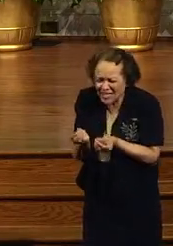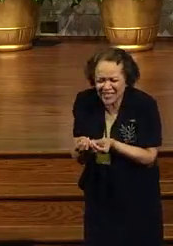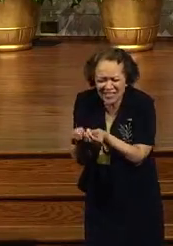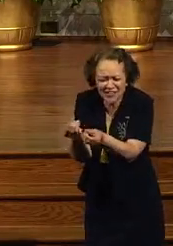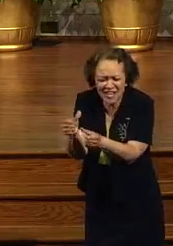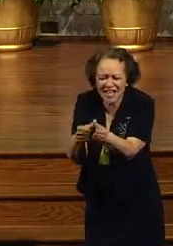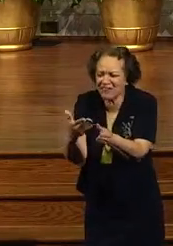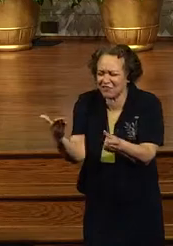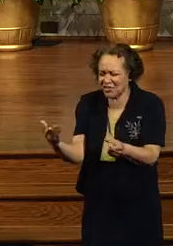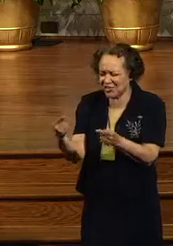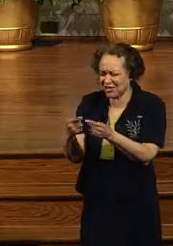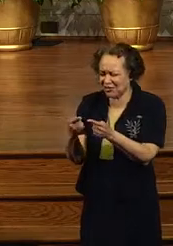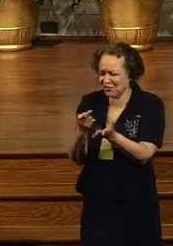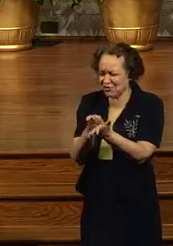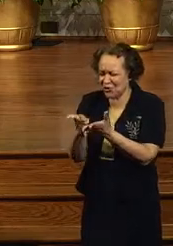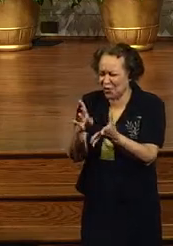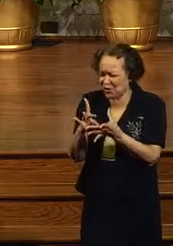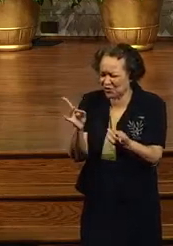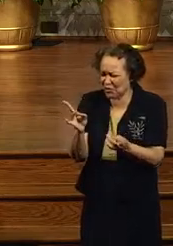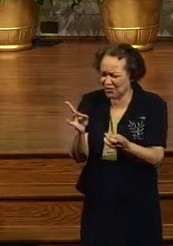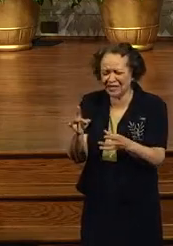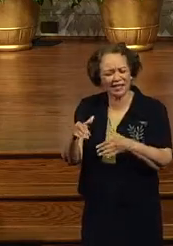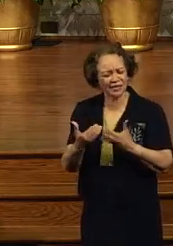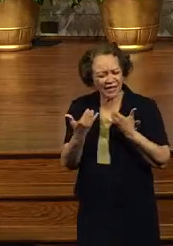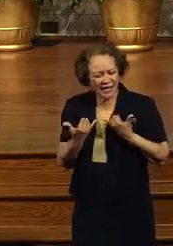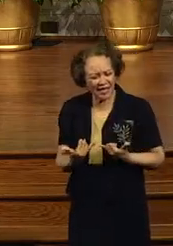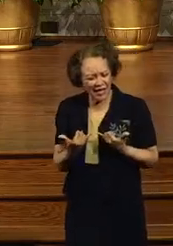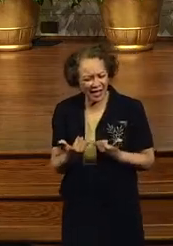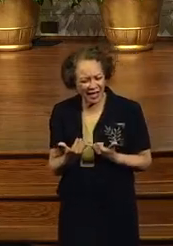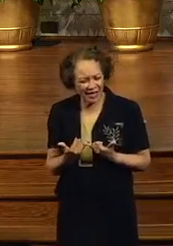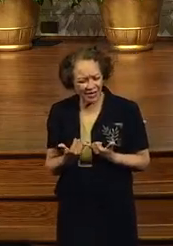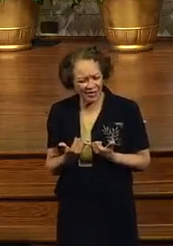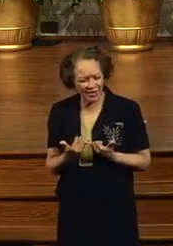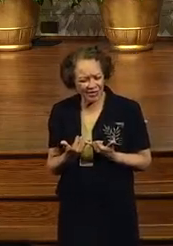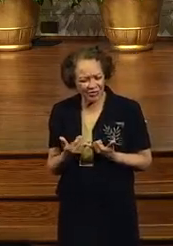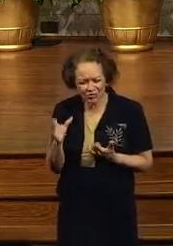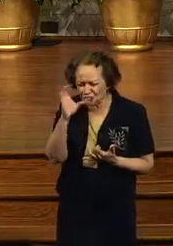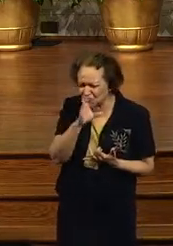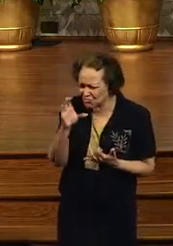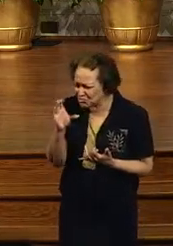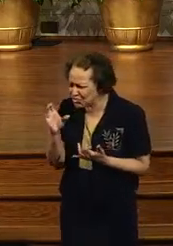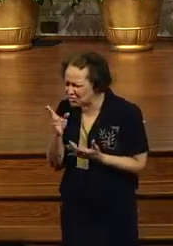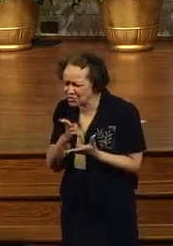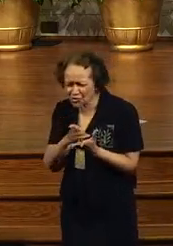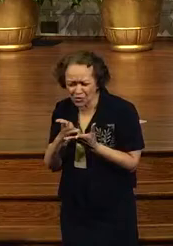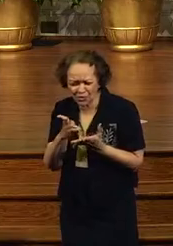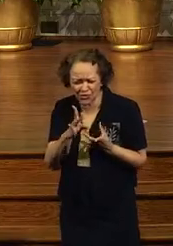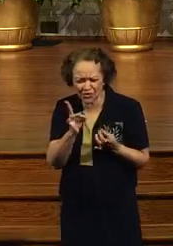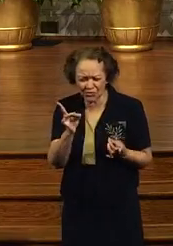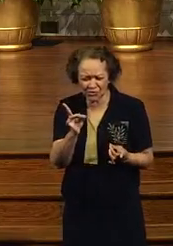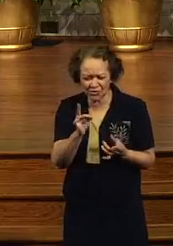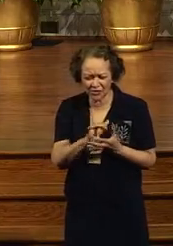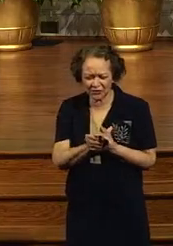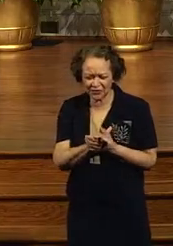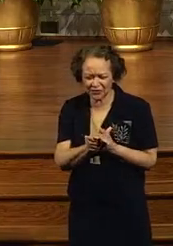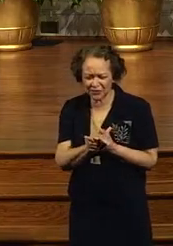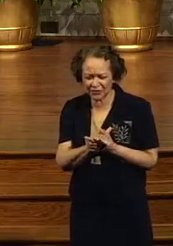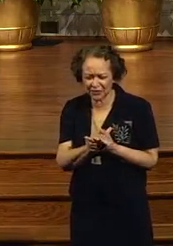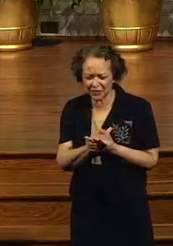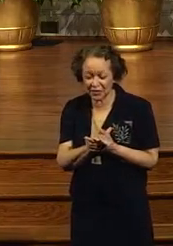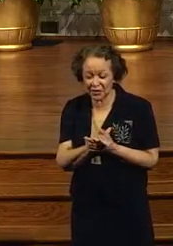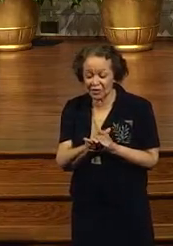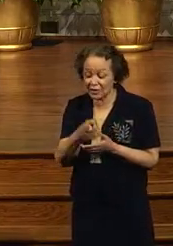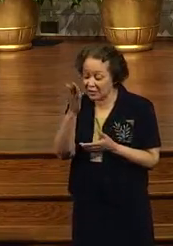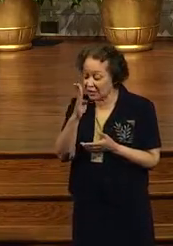Spirit. Now, how can you seek the Holy Spirit if you seek God? He promised, if you search for